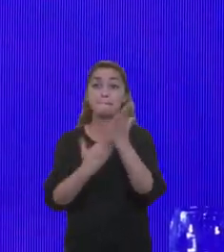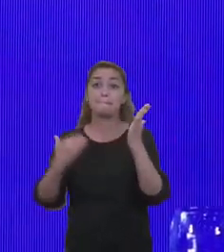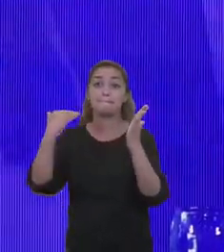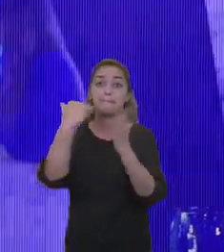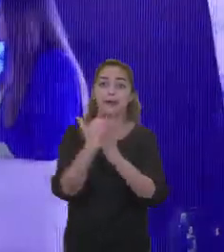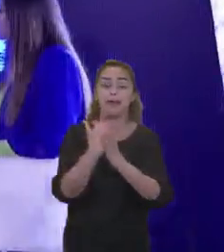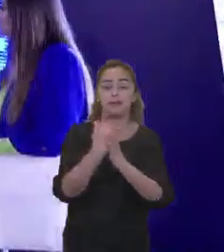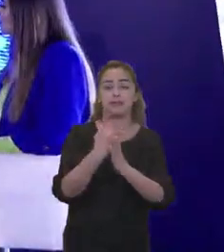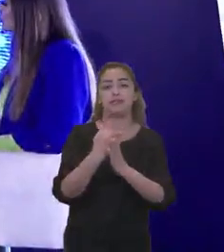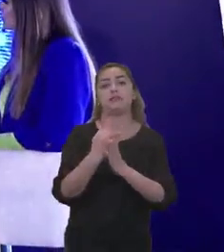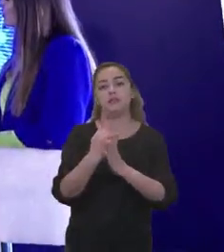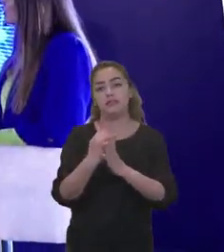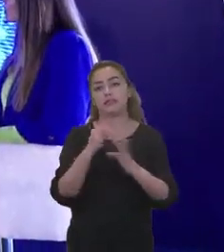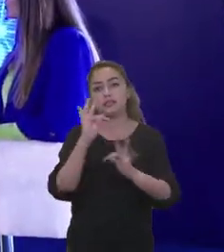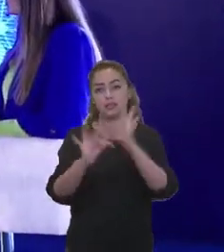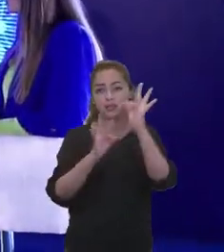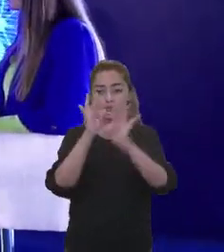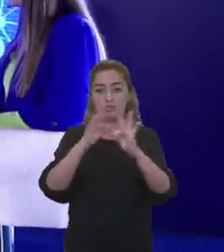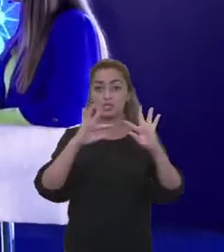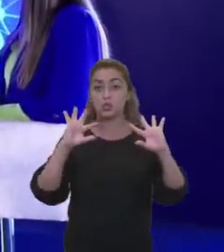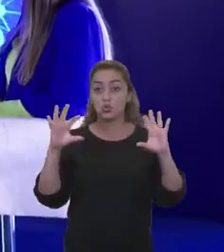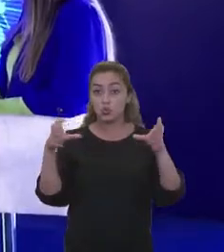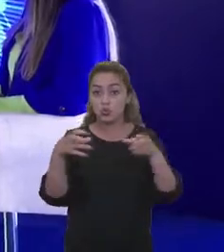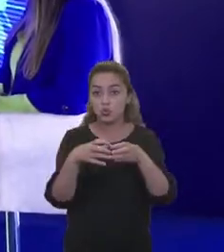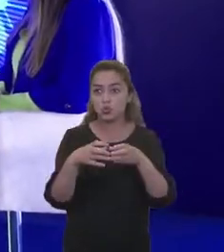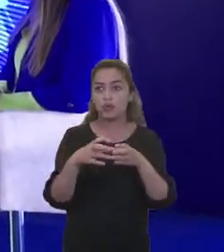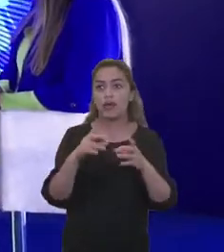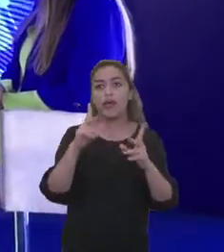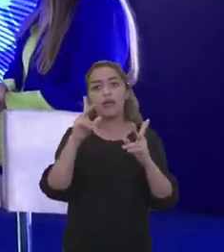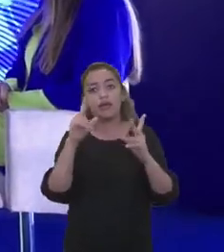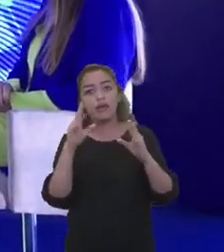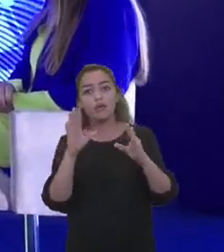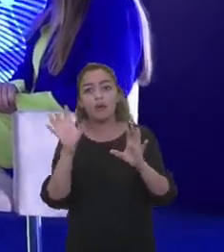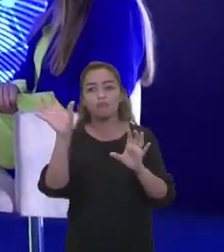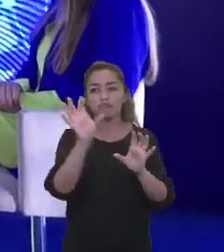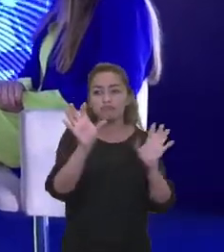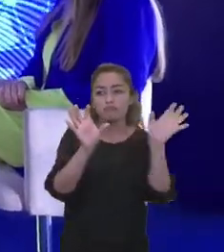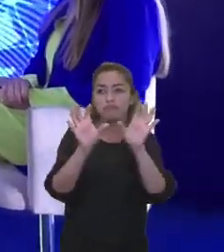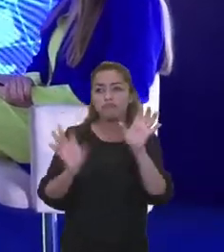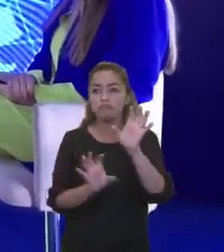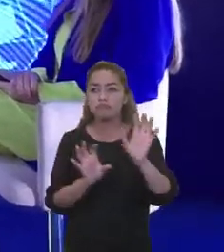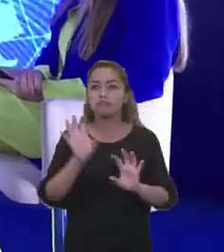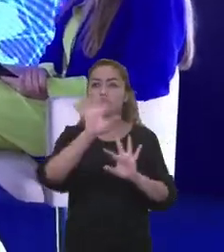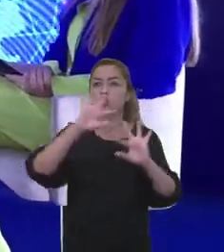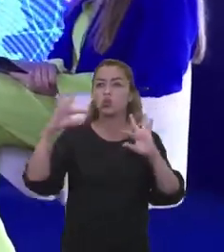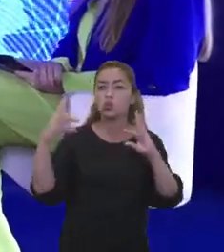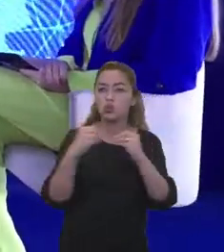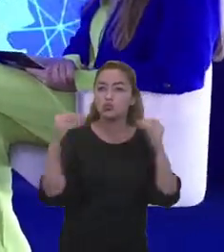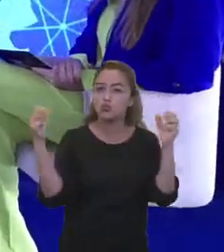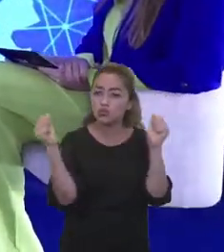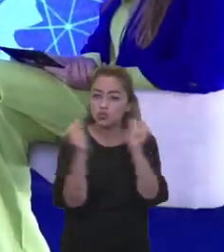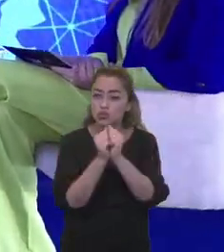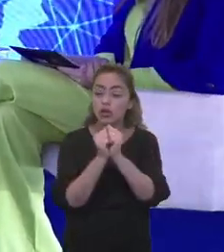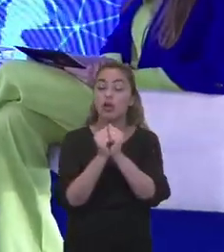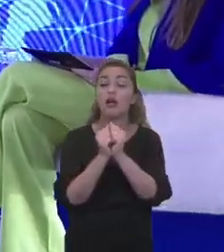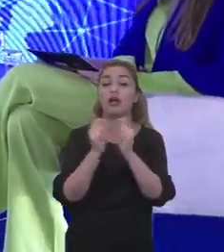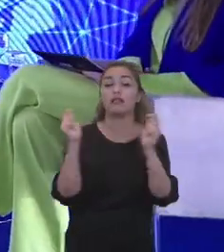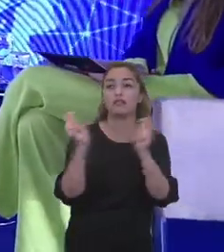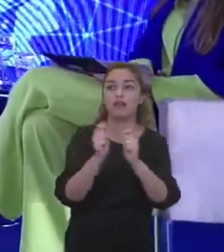technology. So I think the full solution, which was to gather pieces to add value,